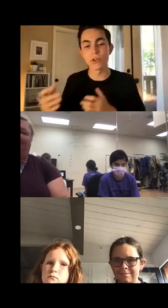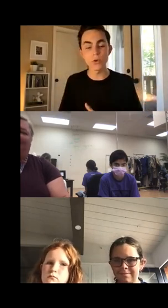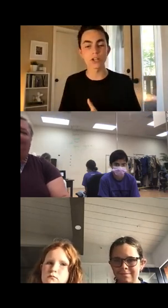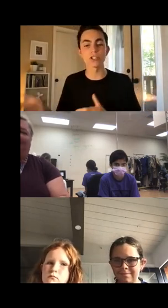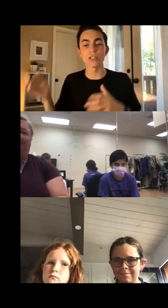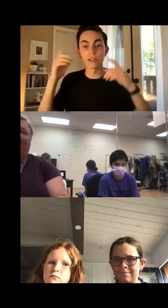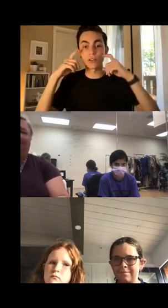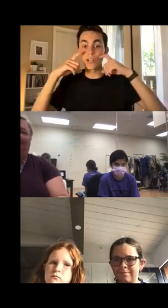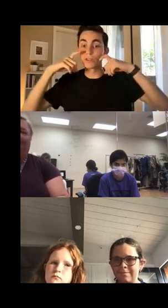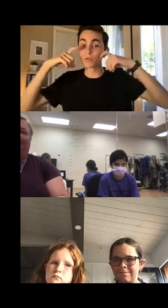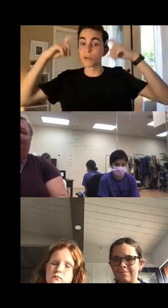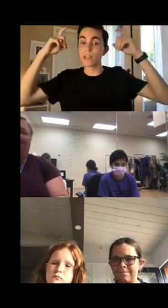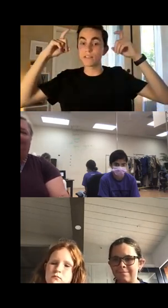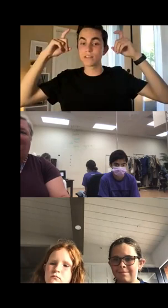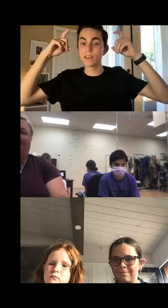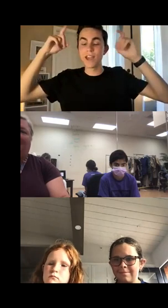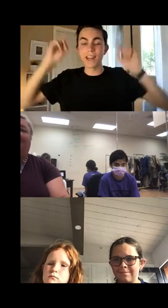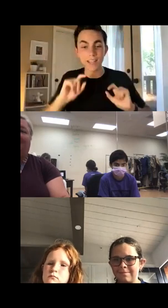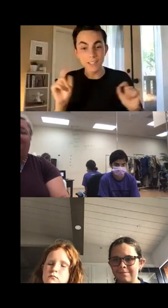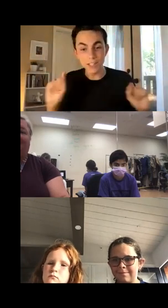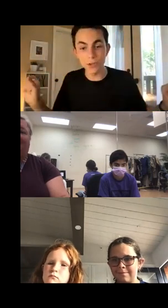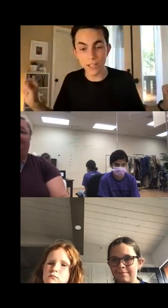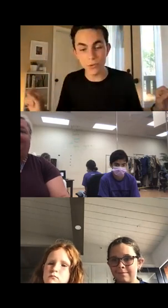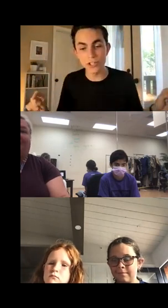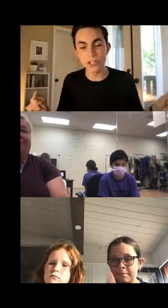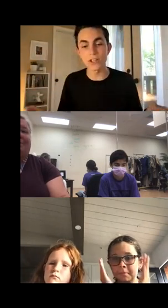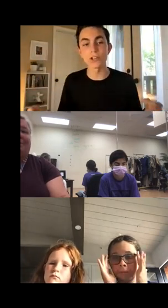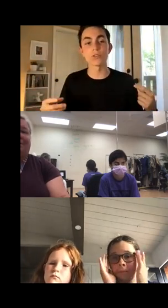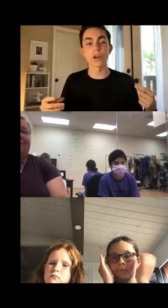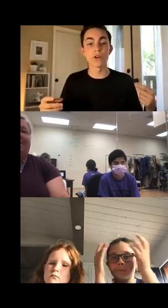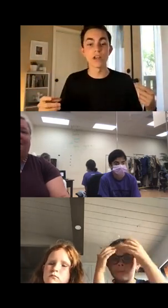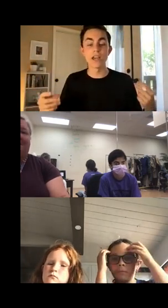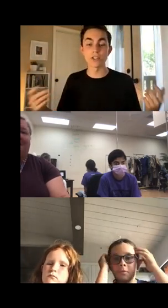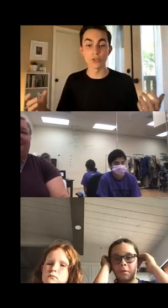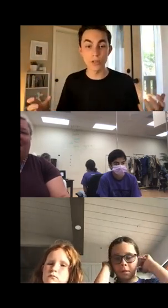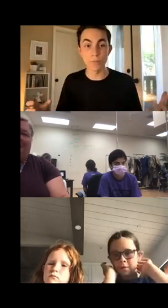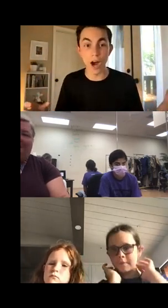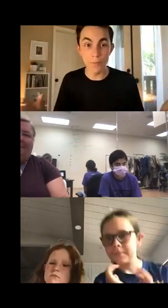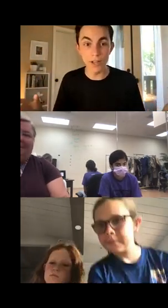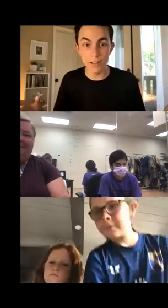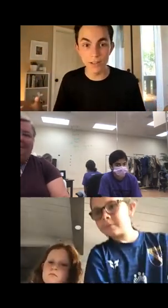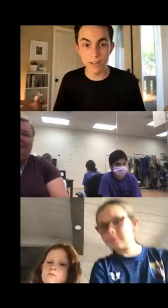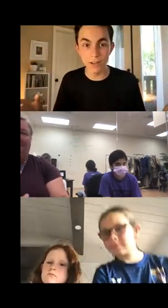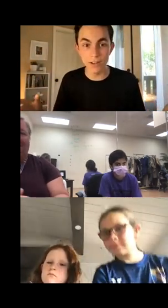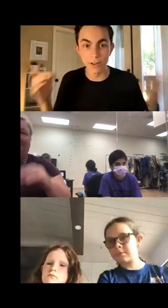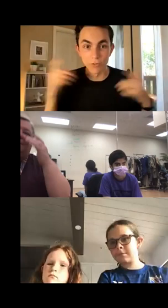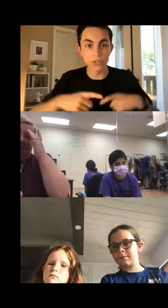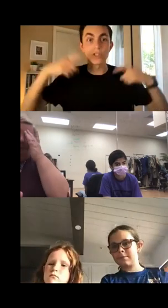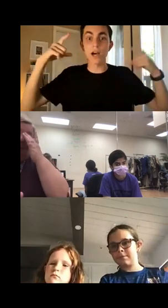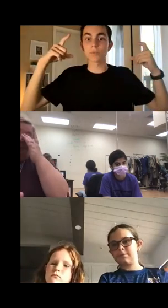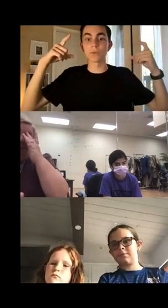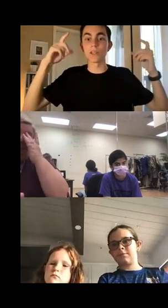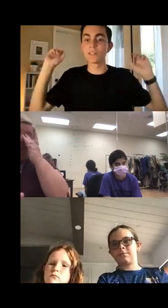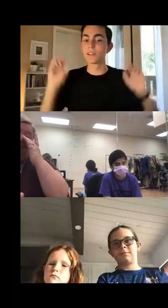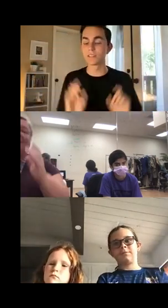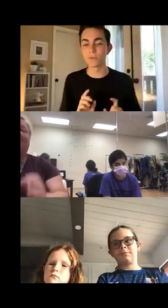or no question, our eyebrows raise. And it's kind of like when you ask the question in English where you go, is your name Bob? Our voice goes